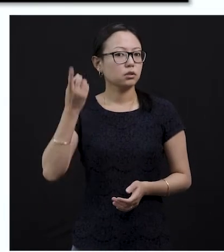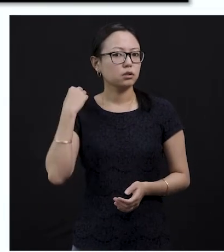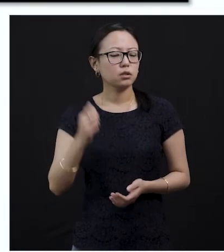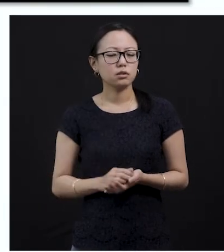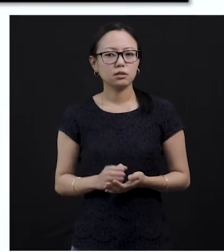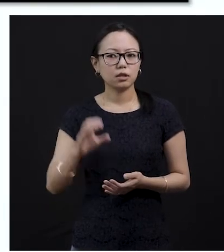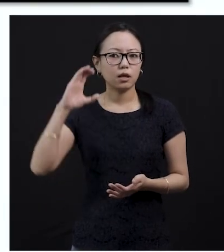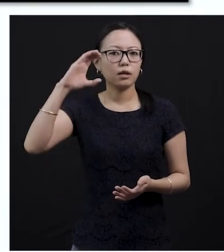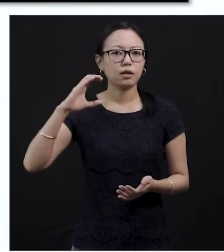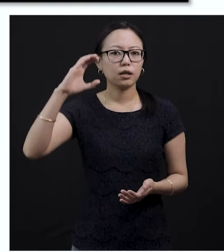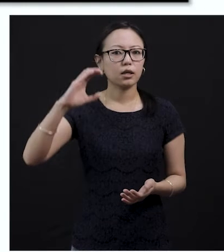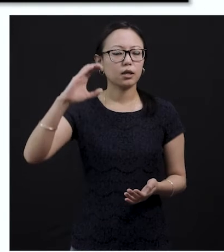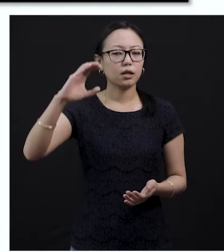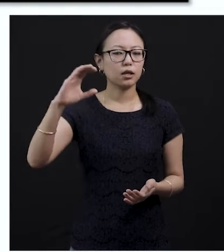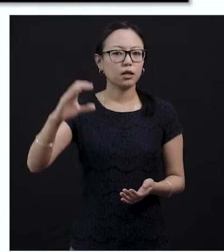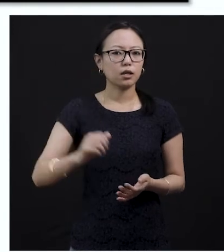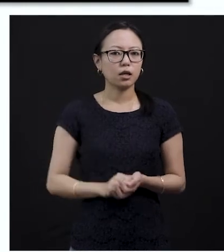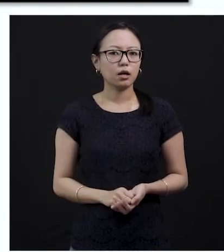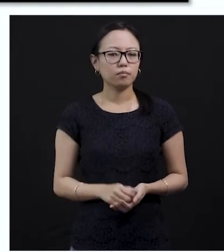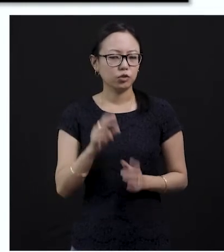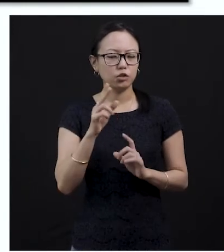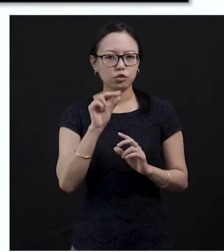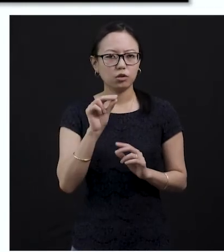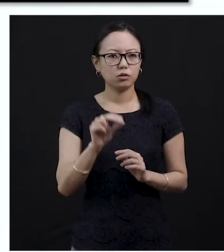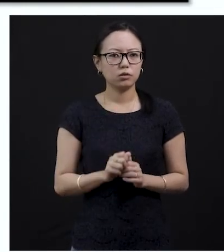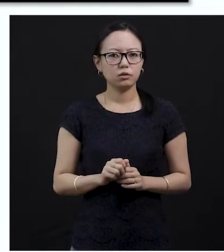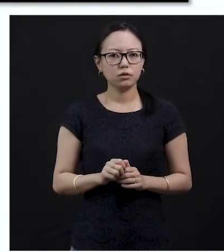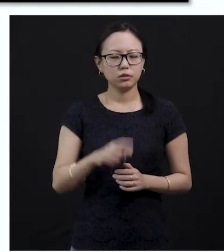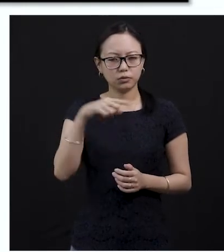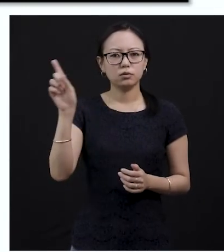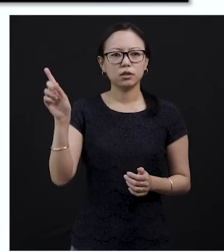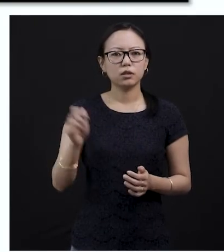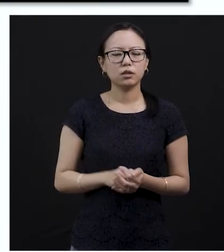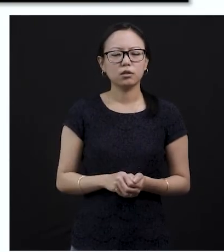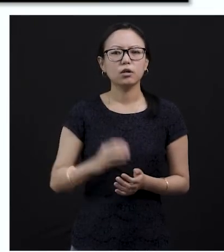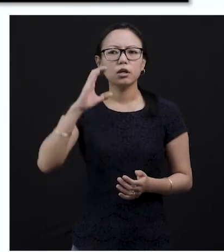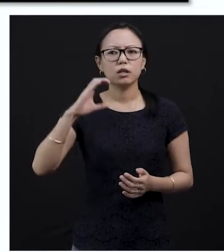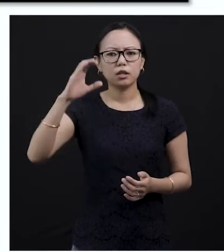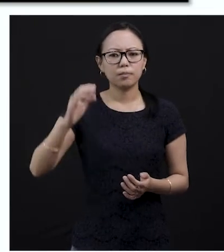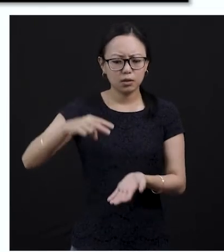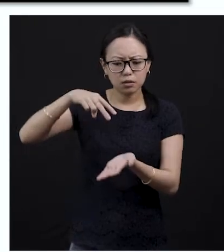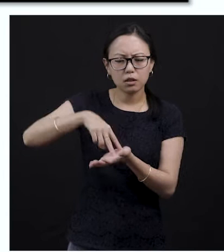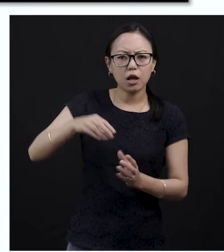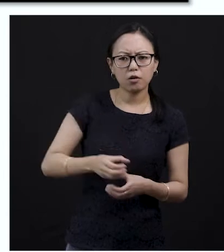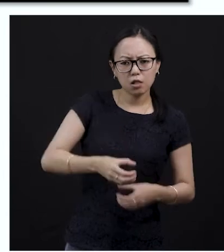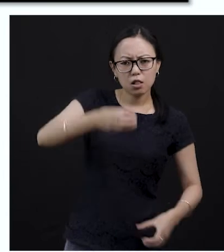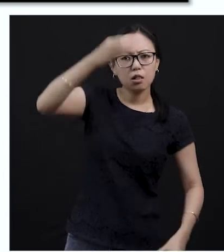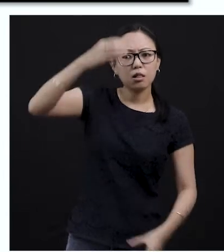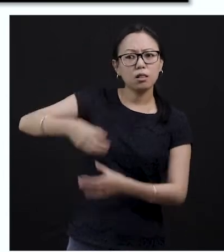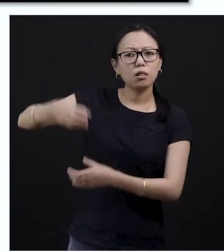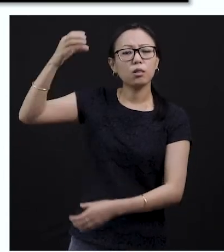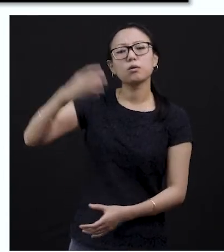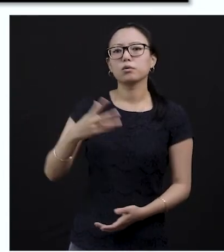or no? Camels, why they have long legs? They have long legs to keep their body away from the heat of the sand.